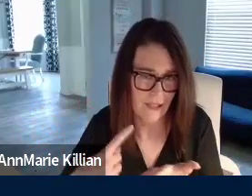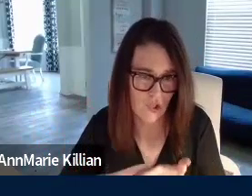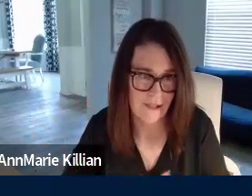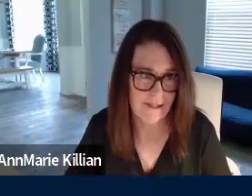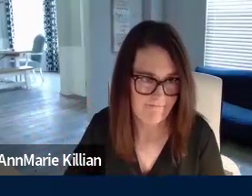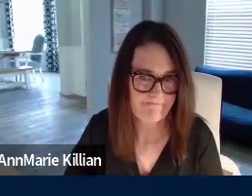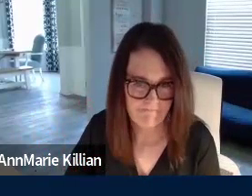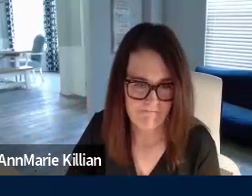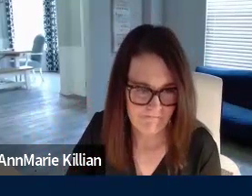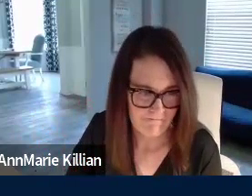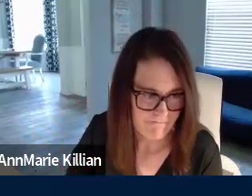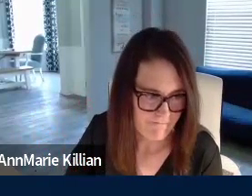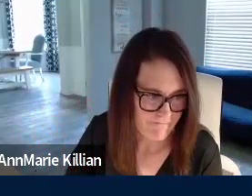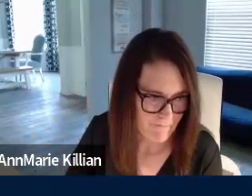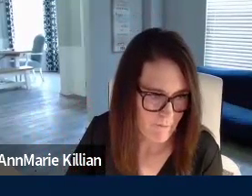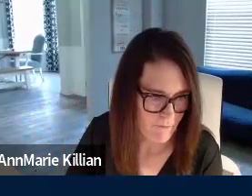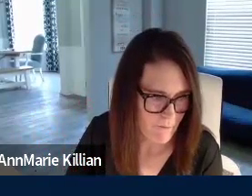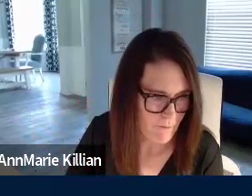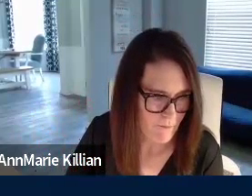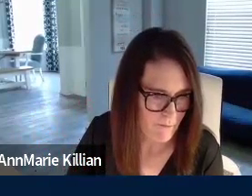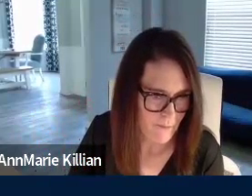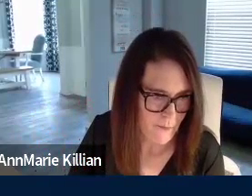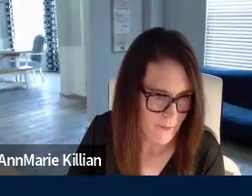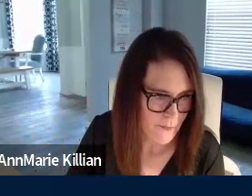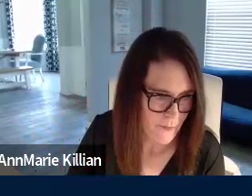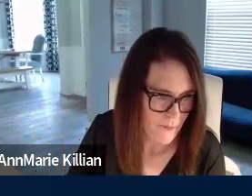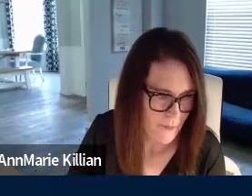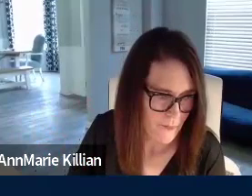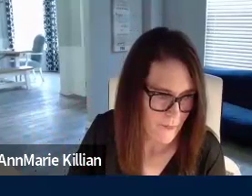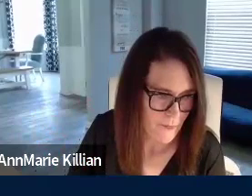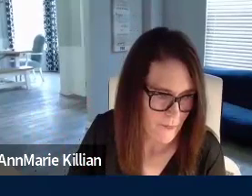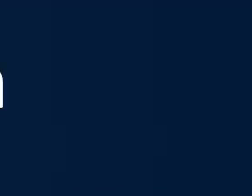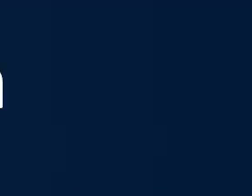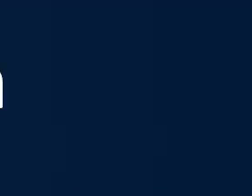important, and I encourage in the rest of your discussions for that.